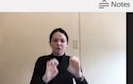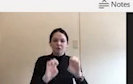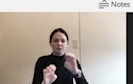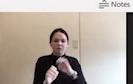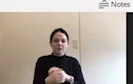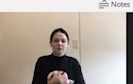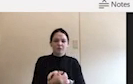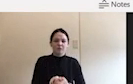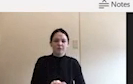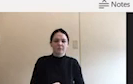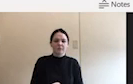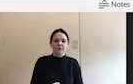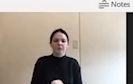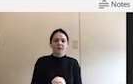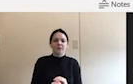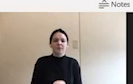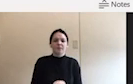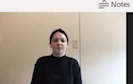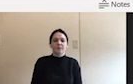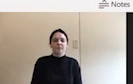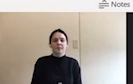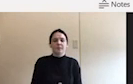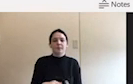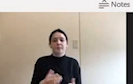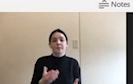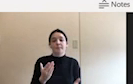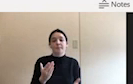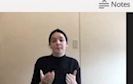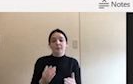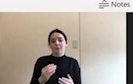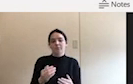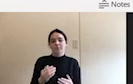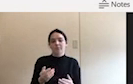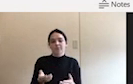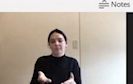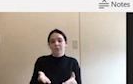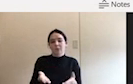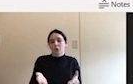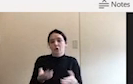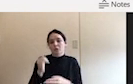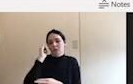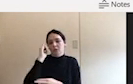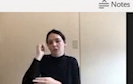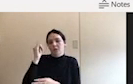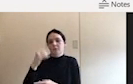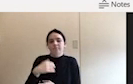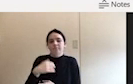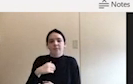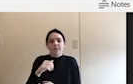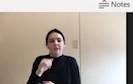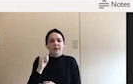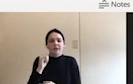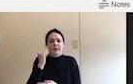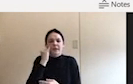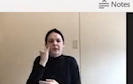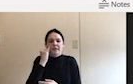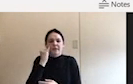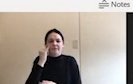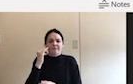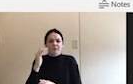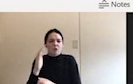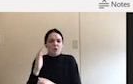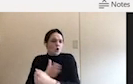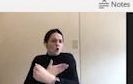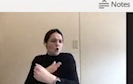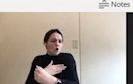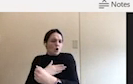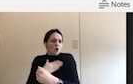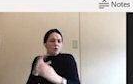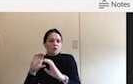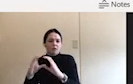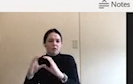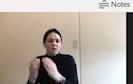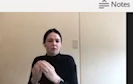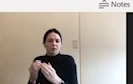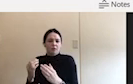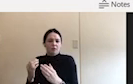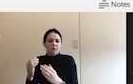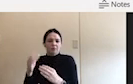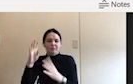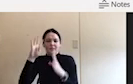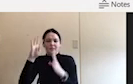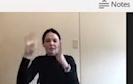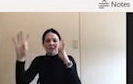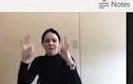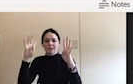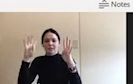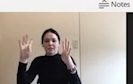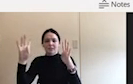I'm going to get you started. What if we just did like an art class and they had to design maybe a casing for the battery to make it